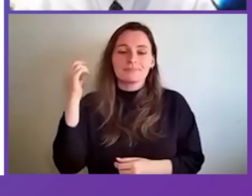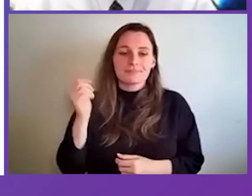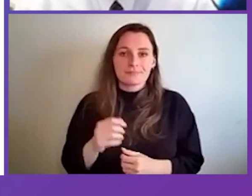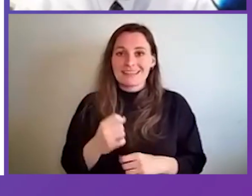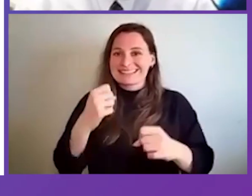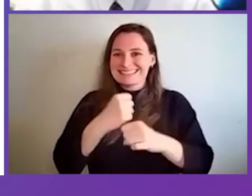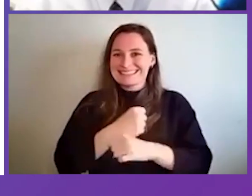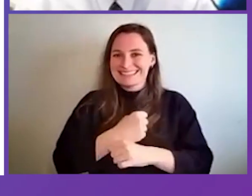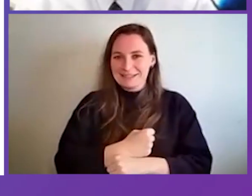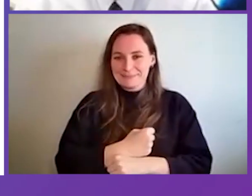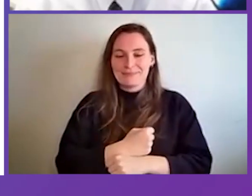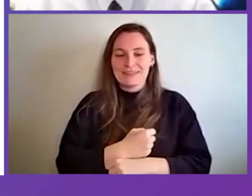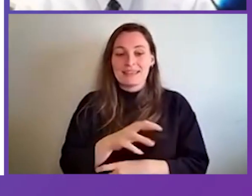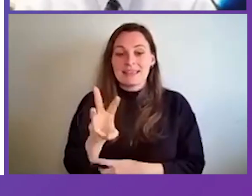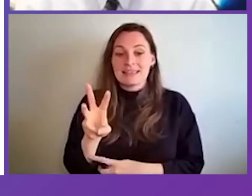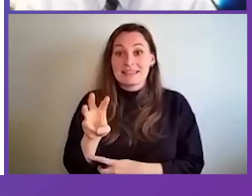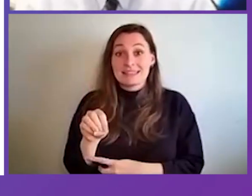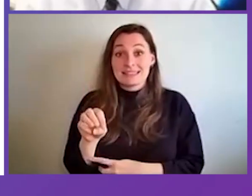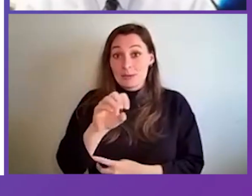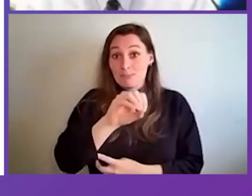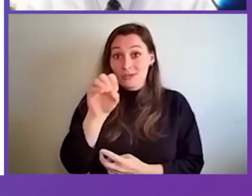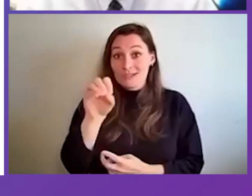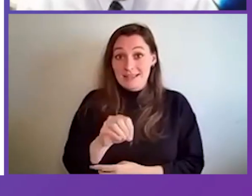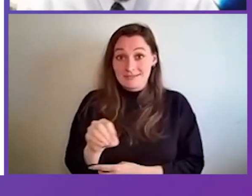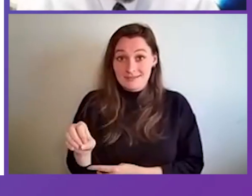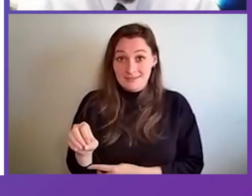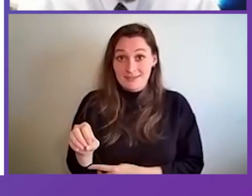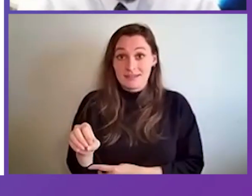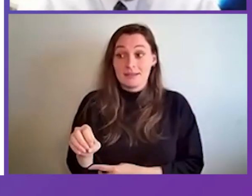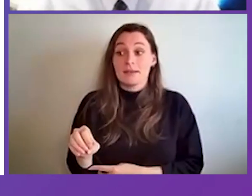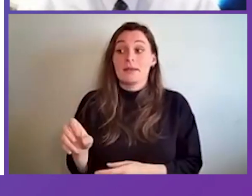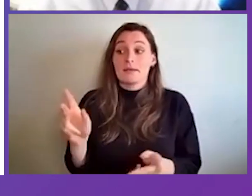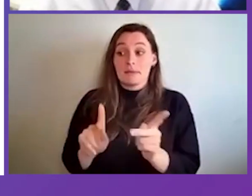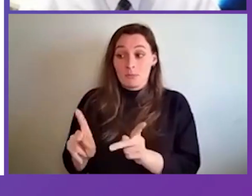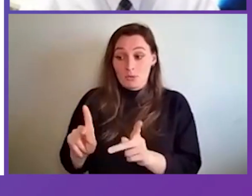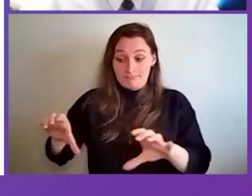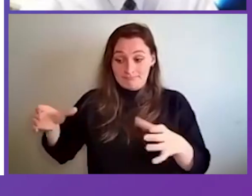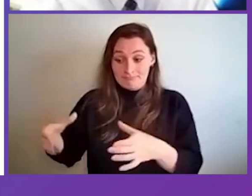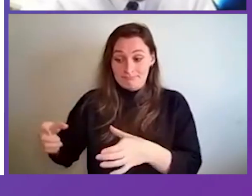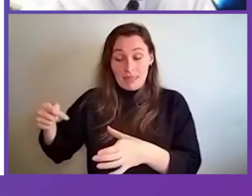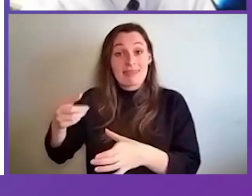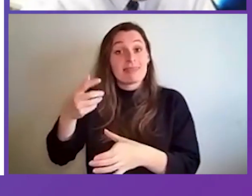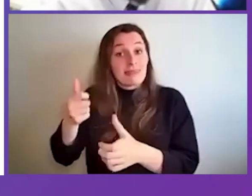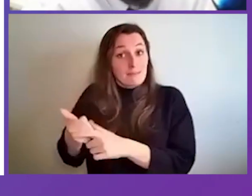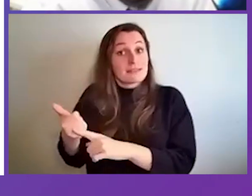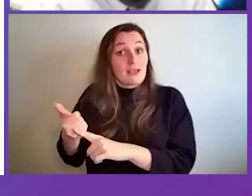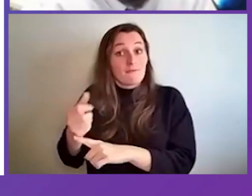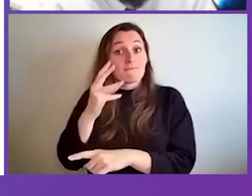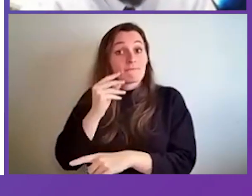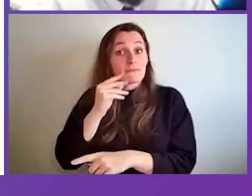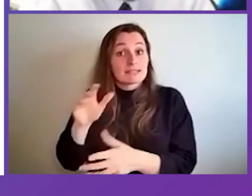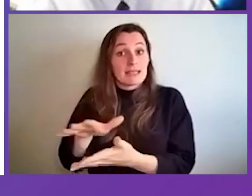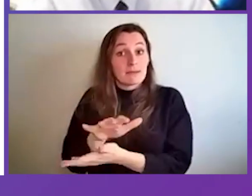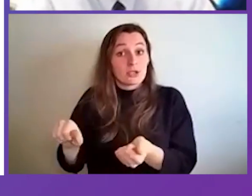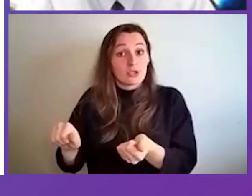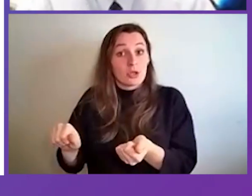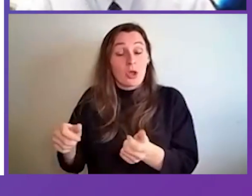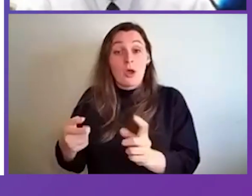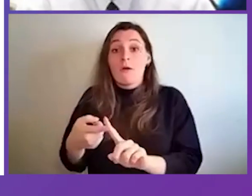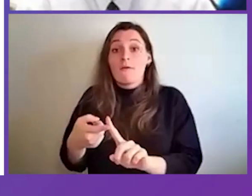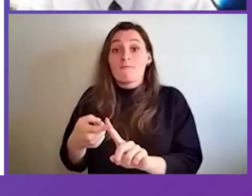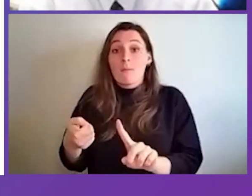the respondents so far that have experienced damage was from a wide body aircraft compared